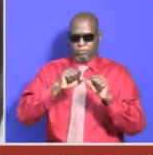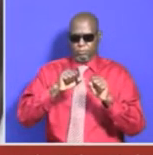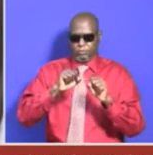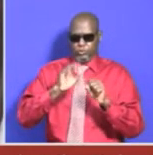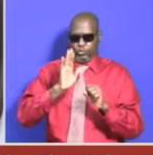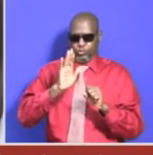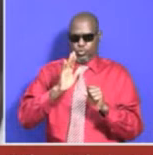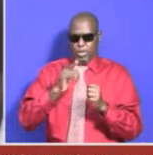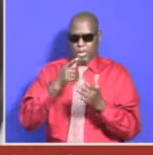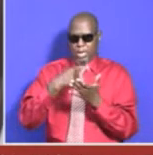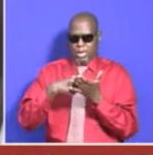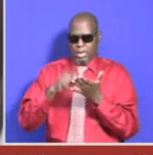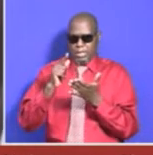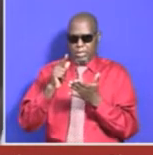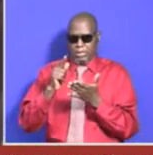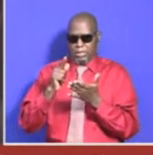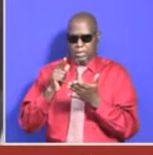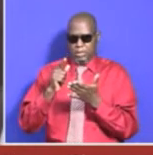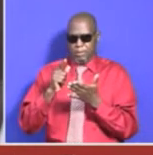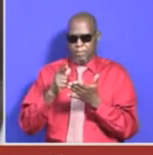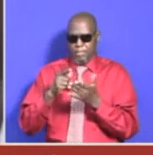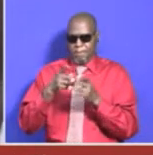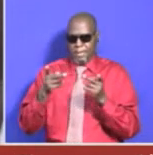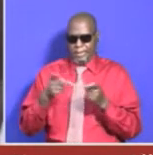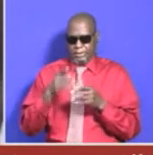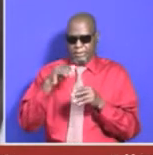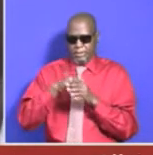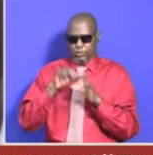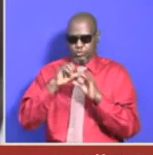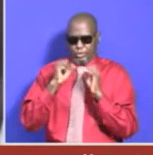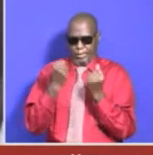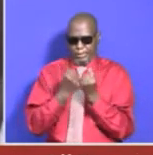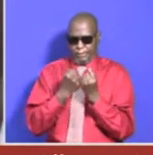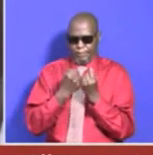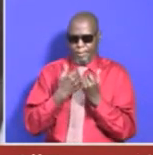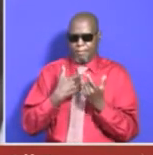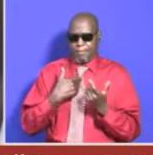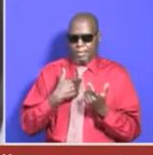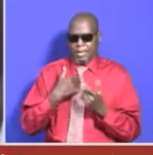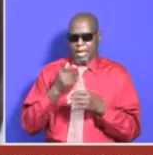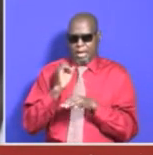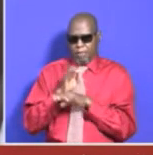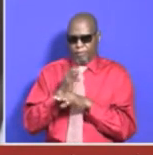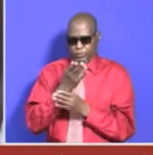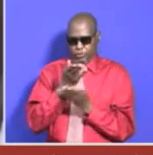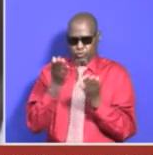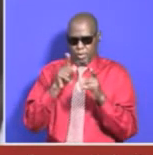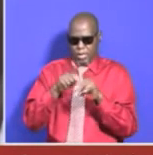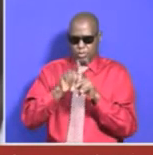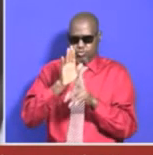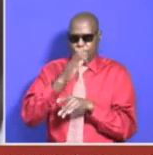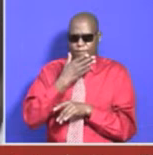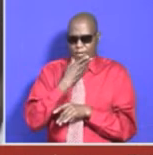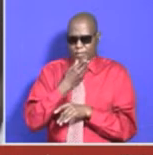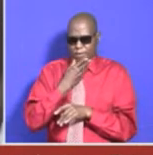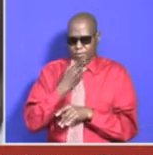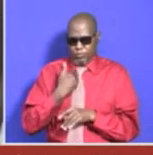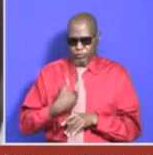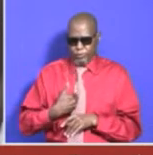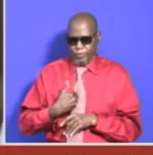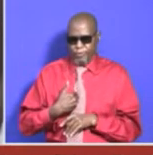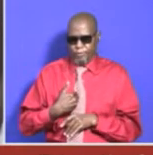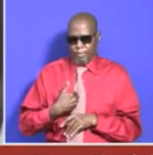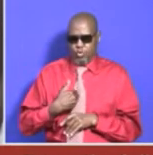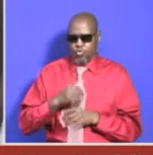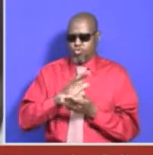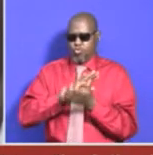place in society. And let me advise you as your father, nobody will come